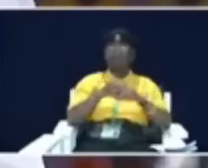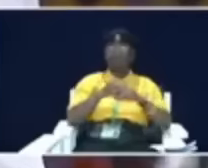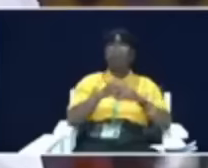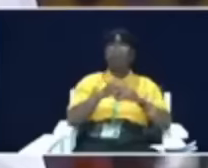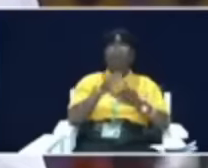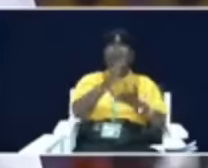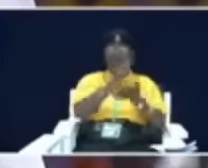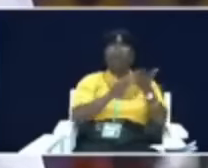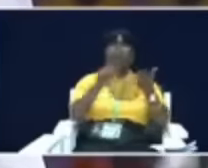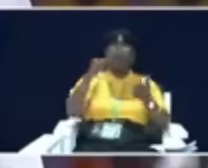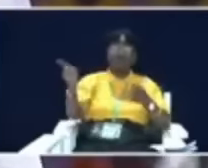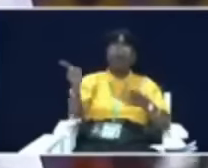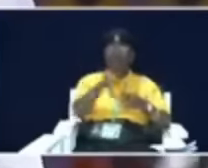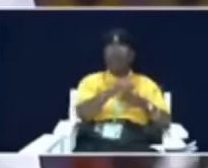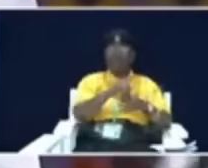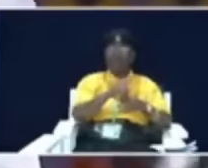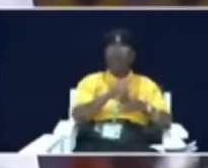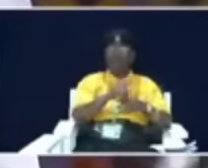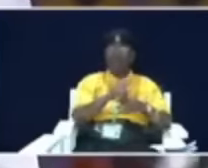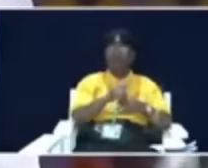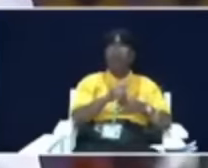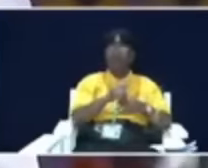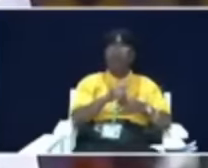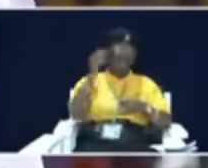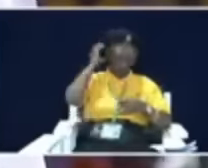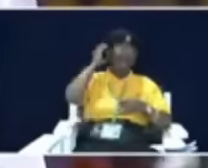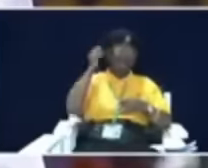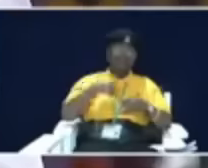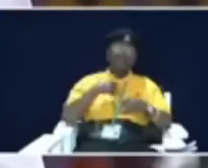Some of you probably heard me tell this story before.